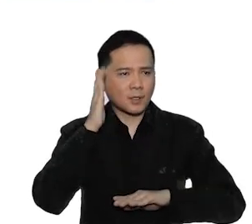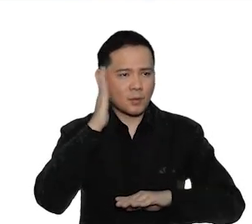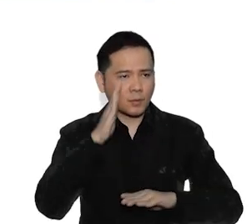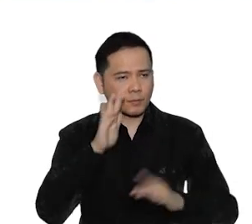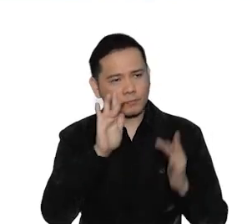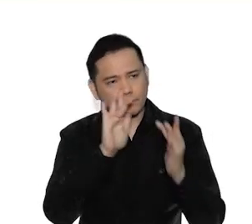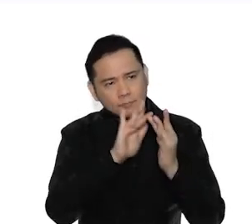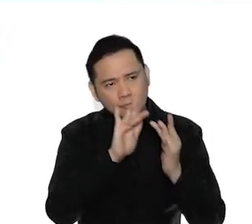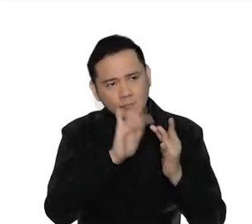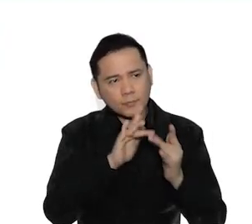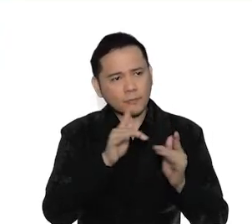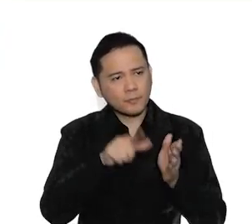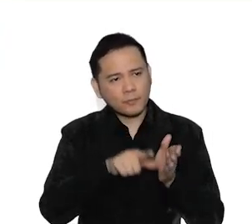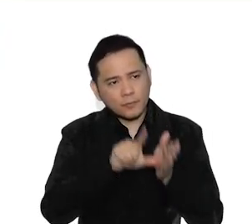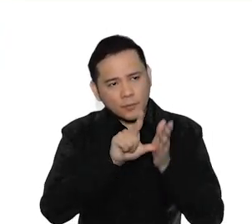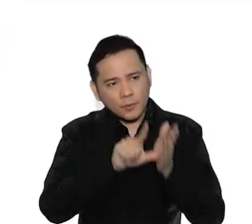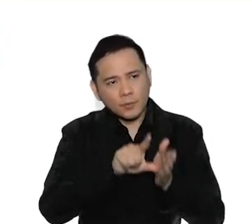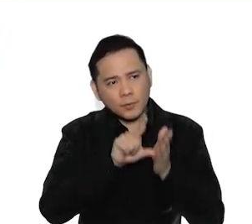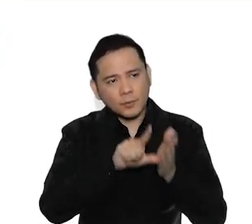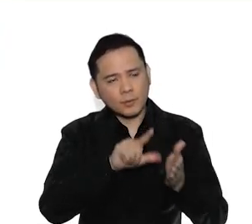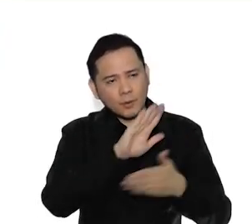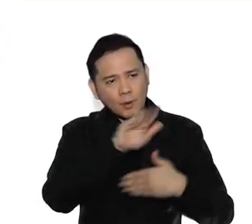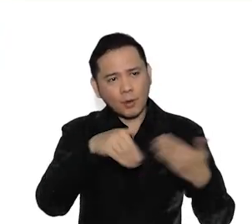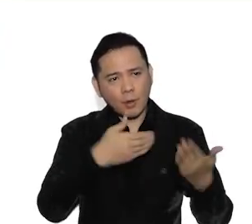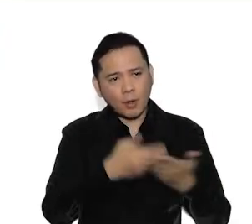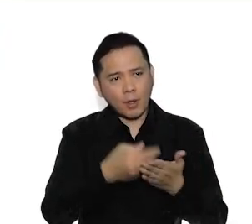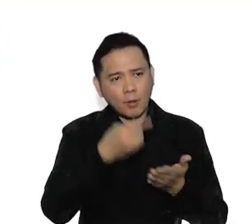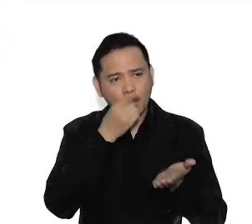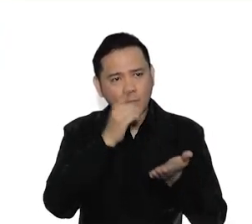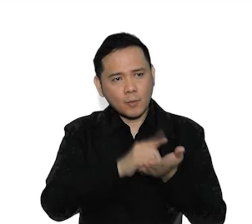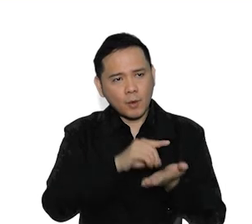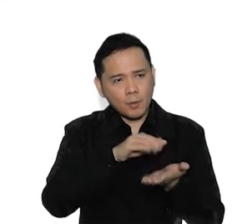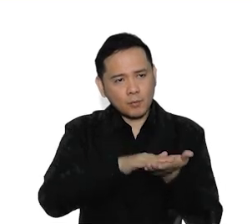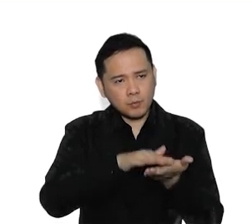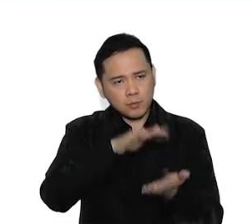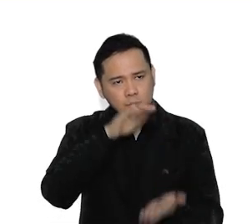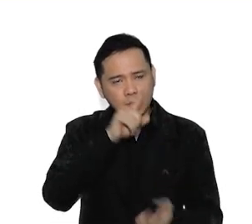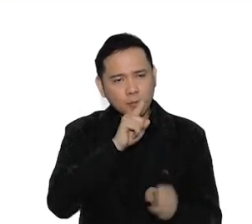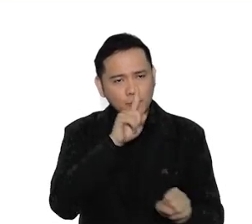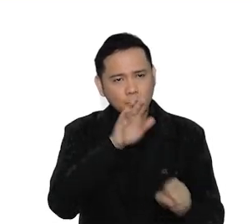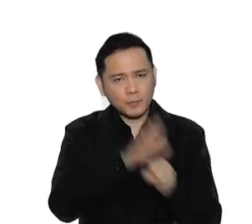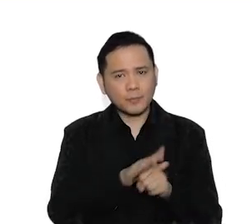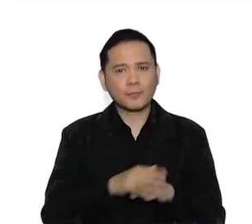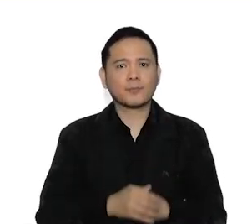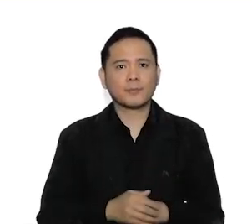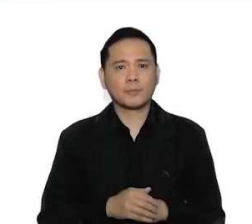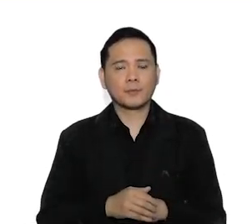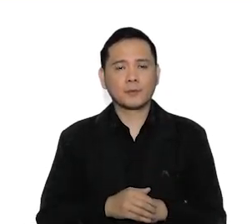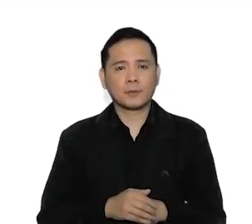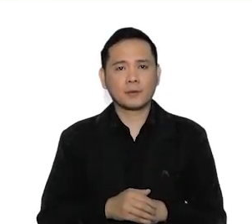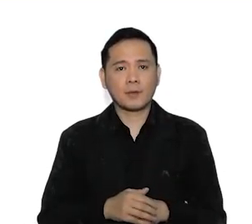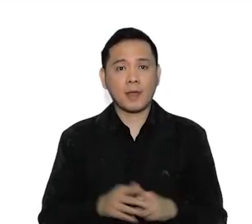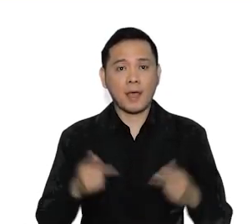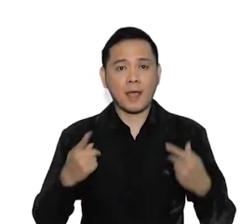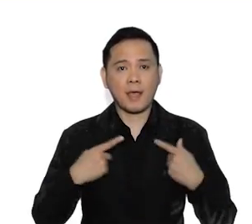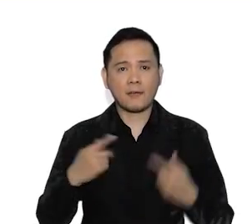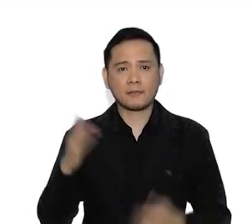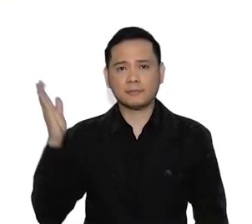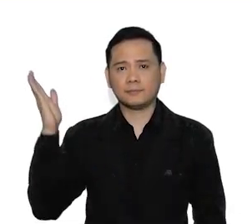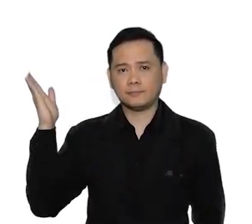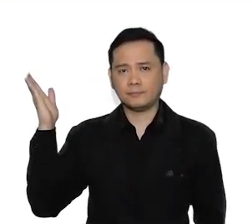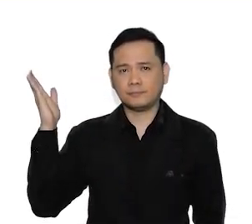The collection of figures related to the CCPAPs and even general and special provisions usually